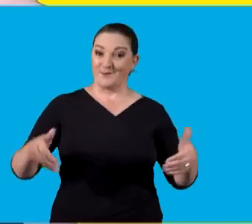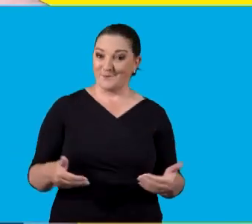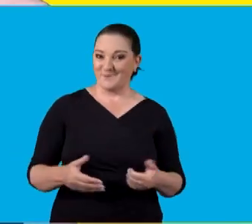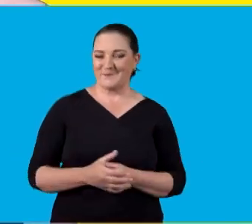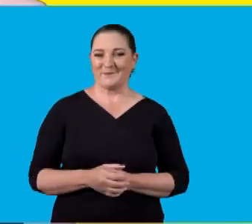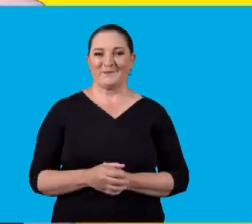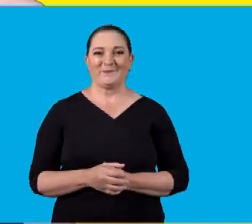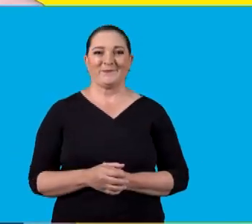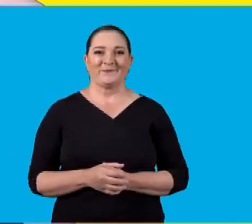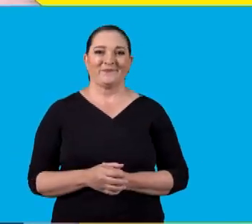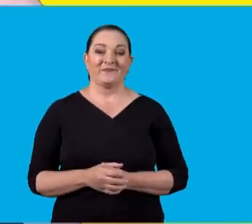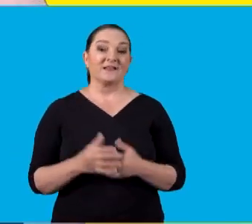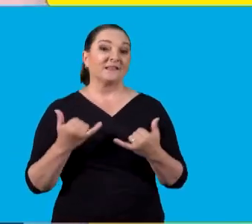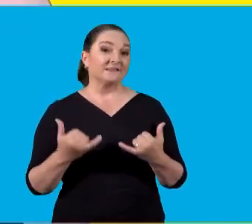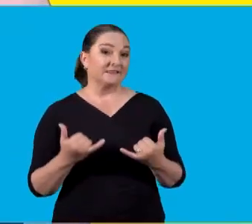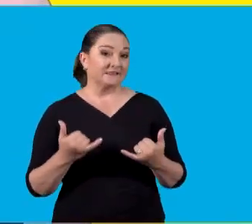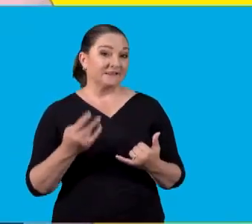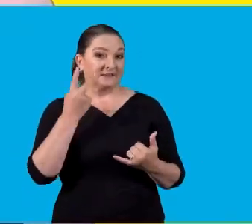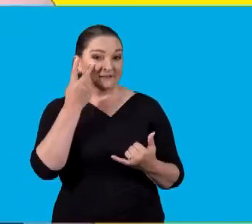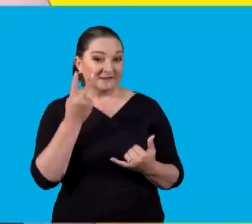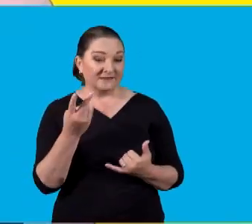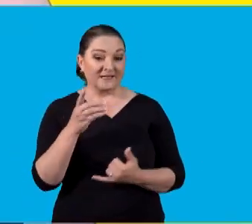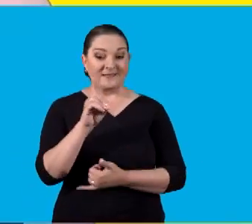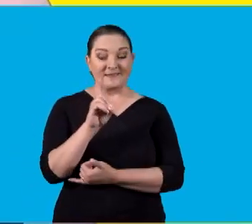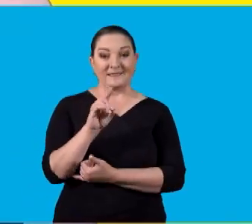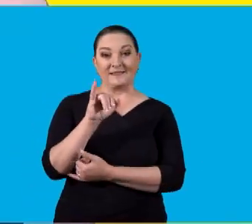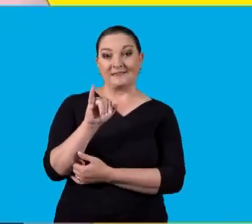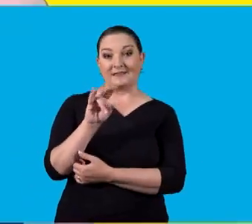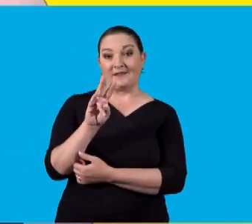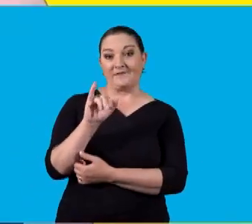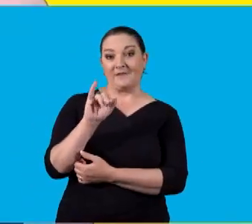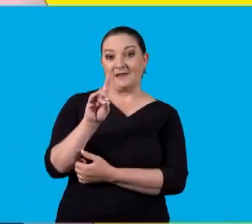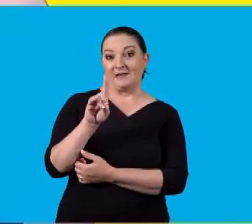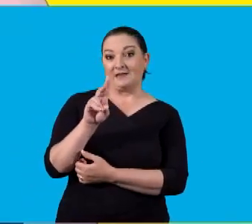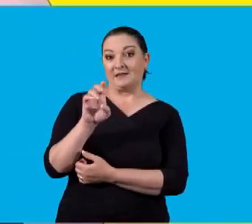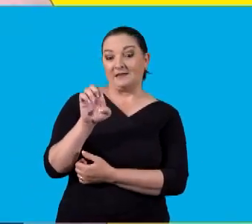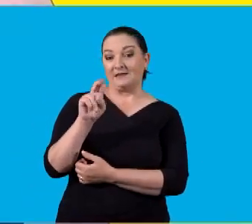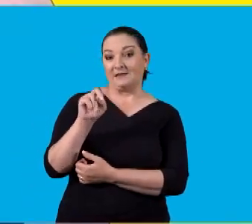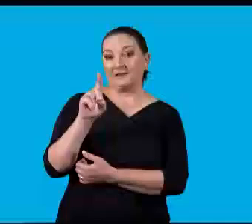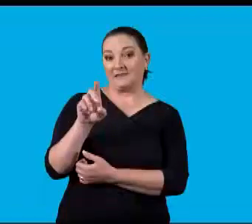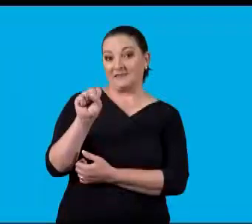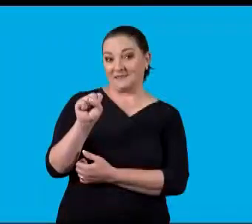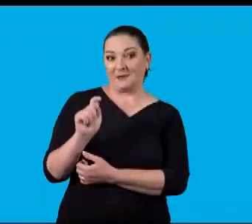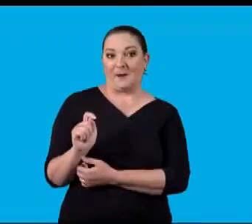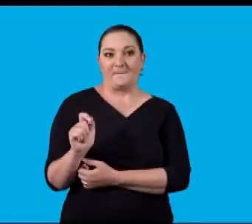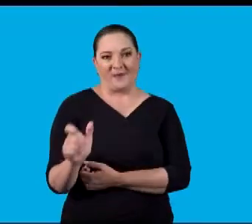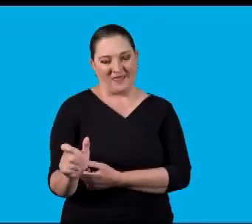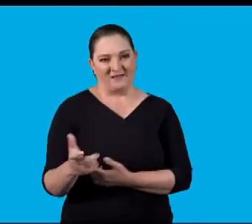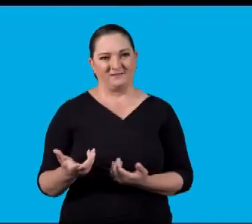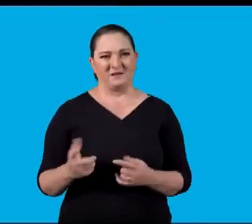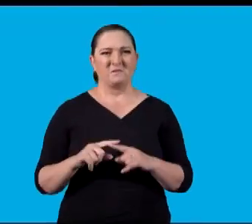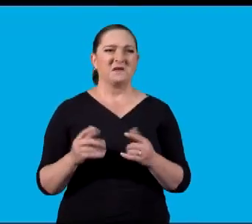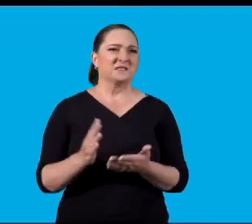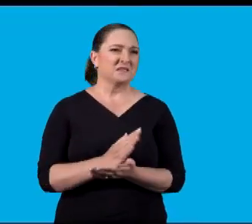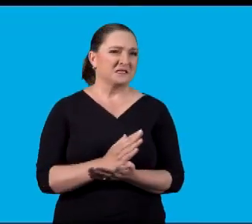Welcome back, dear learners. We are now going to look at dividends paid. Now, some of the challenges that you may find is